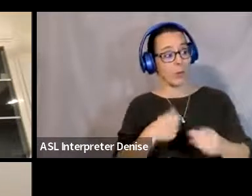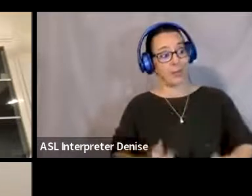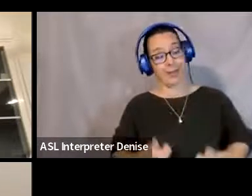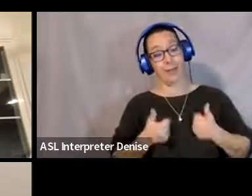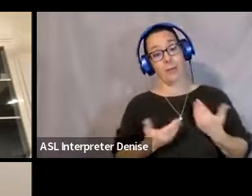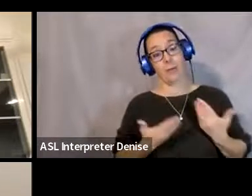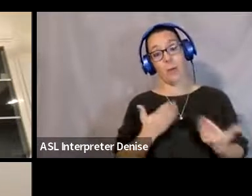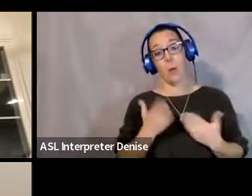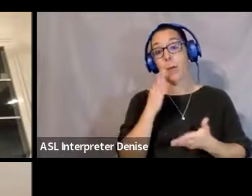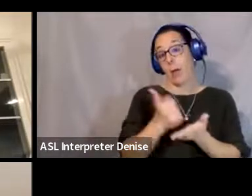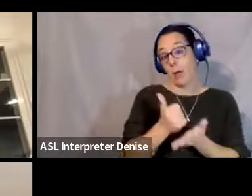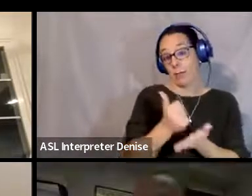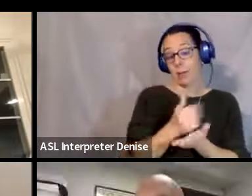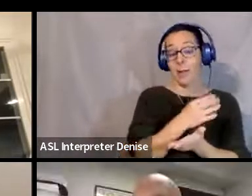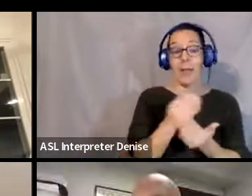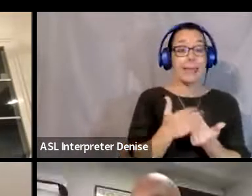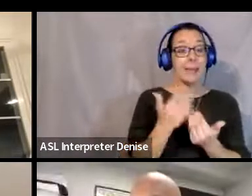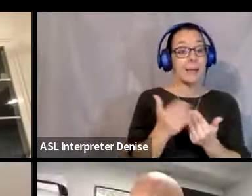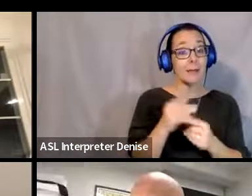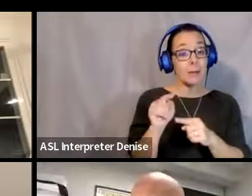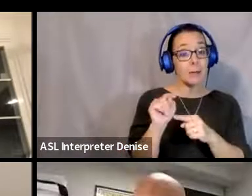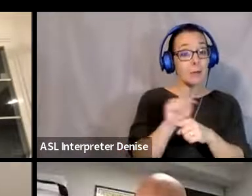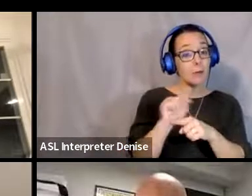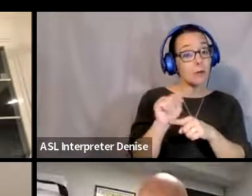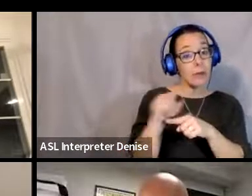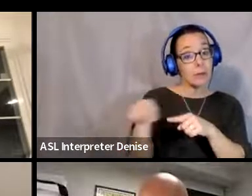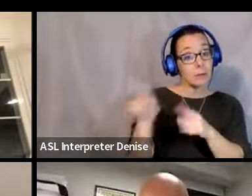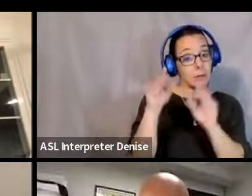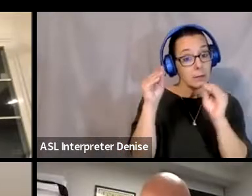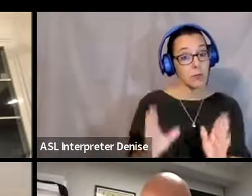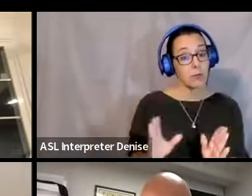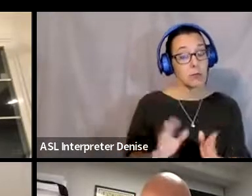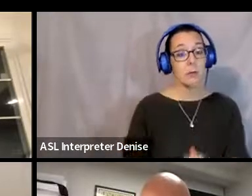practical and sort of easy to do.